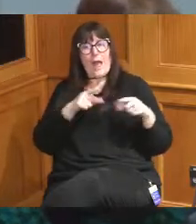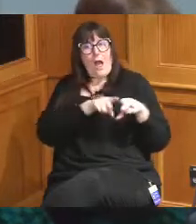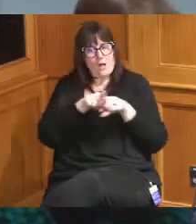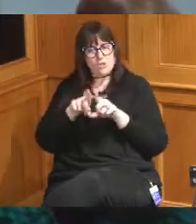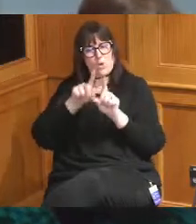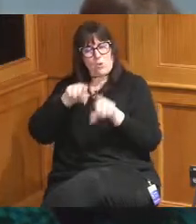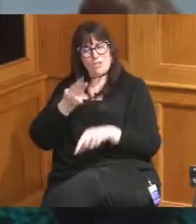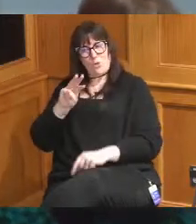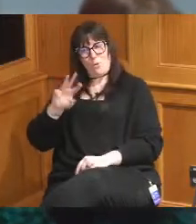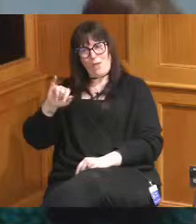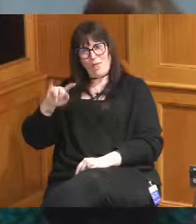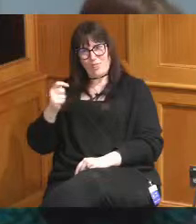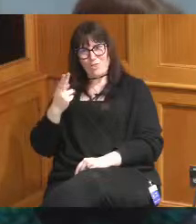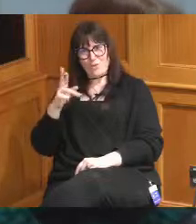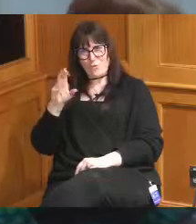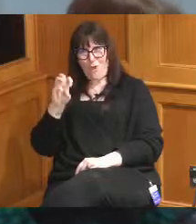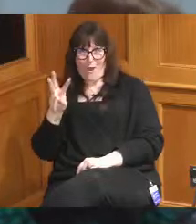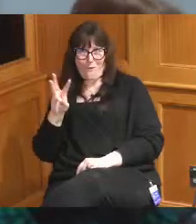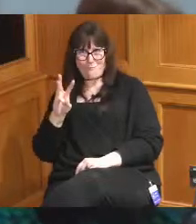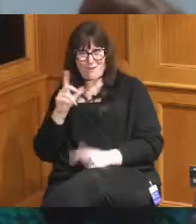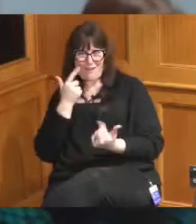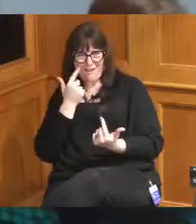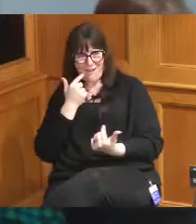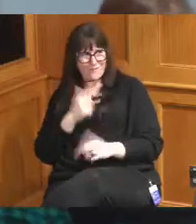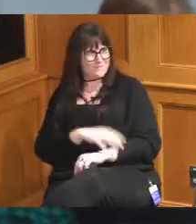The greatest.